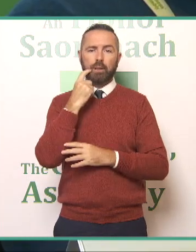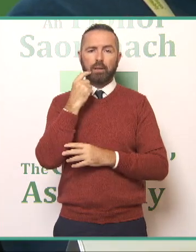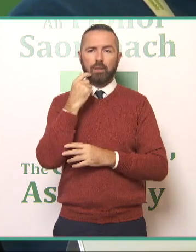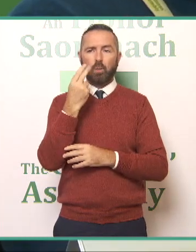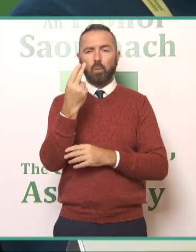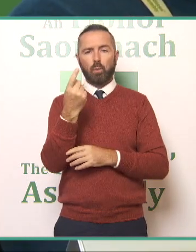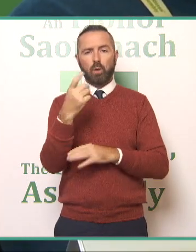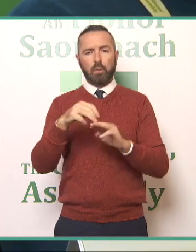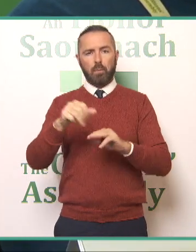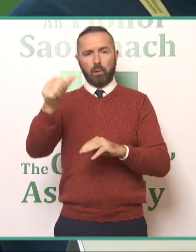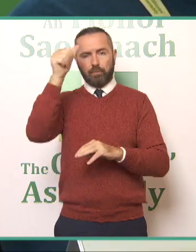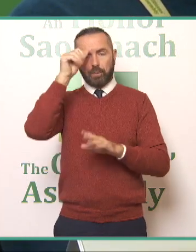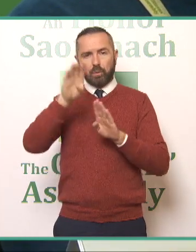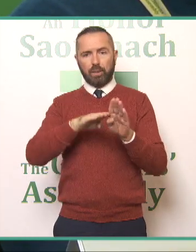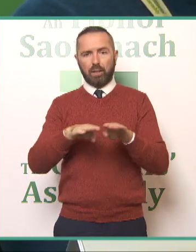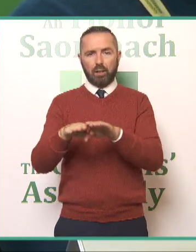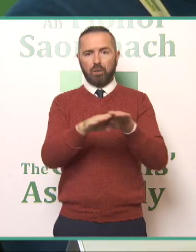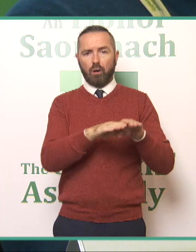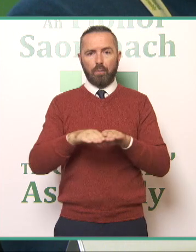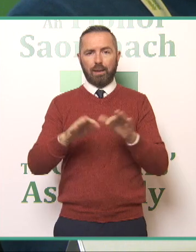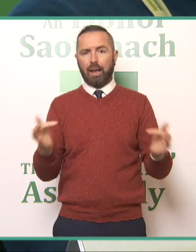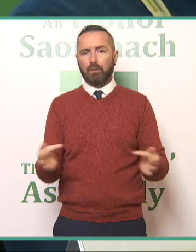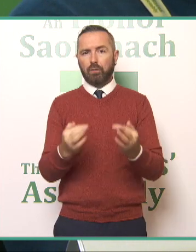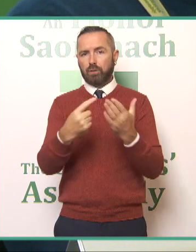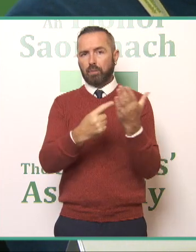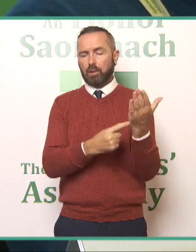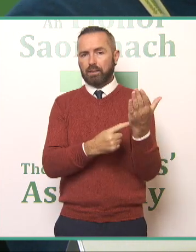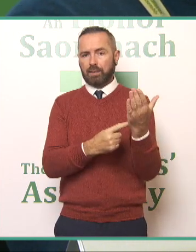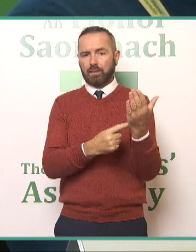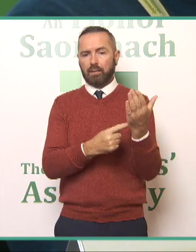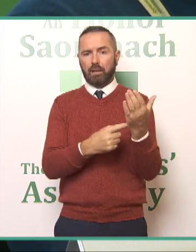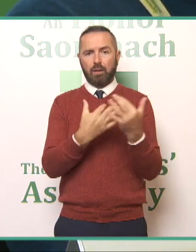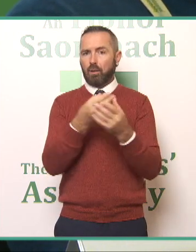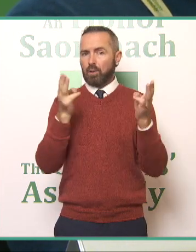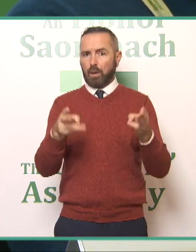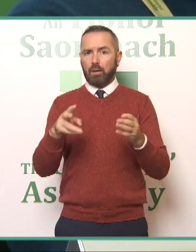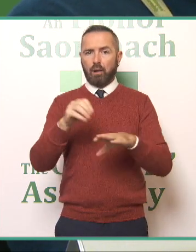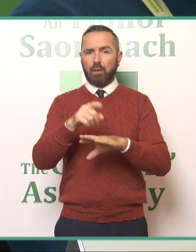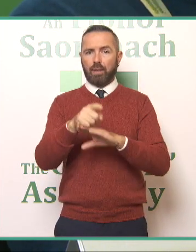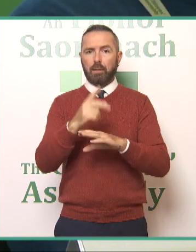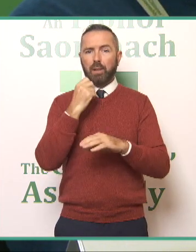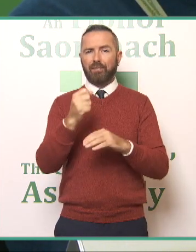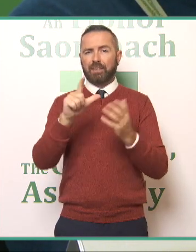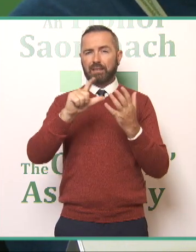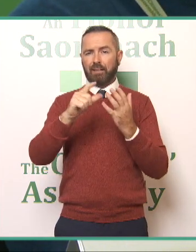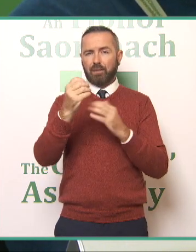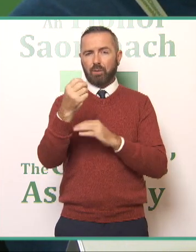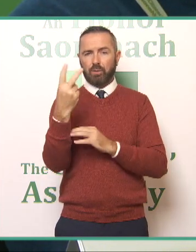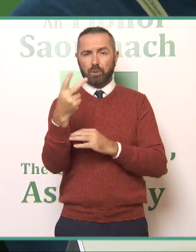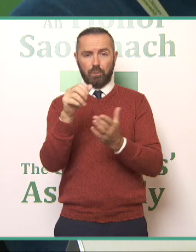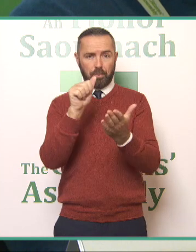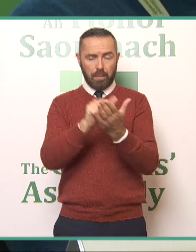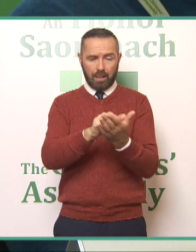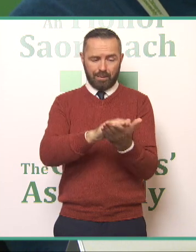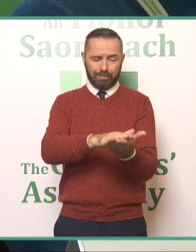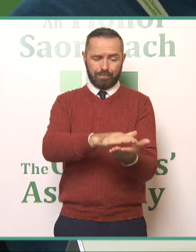Agricultural Policy. That our own individual CAP strategic plan, where we've a lot of power over that, is a 702-page document. That